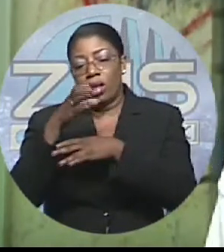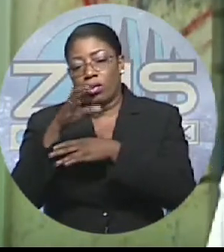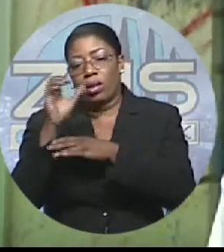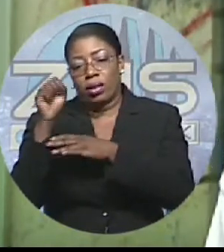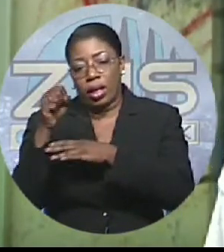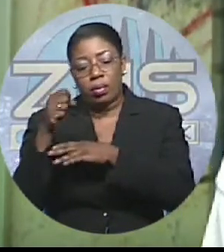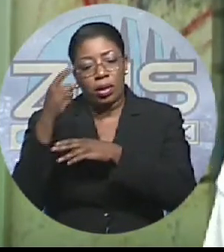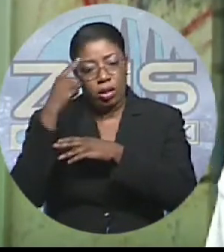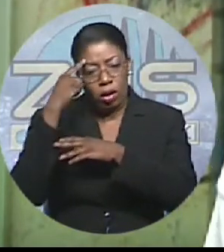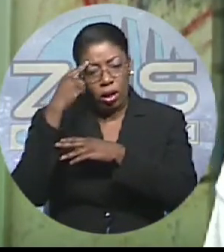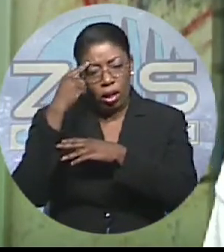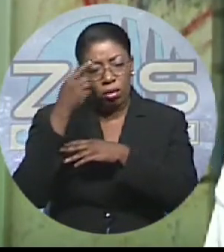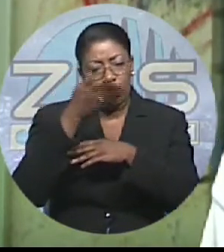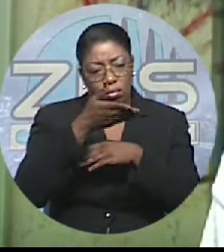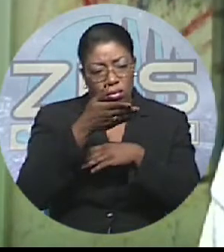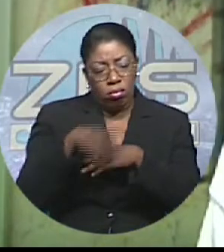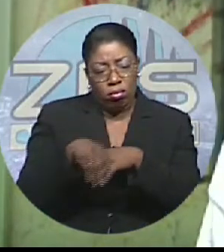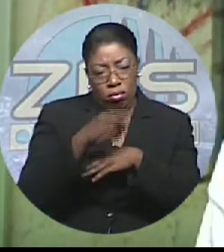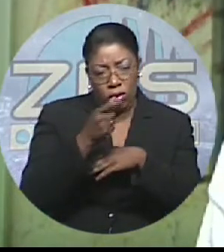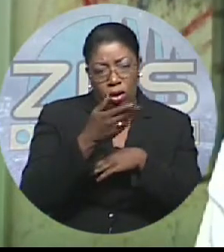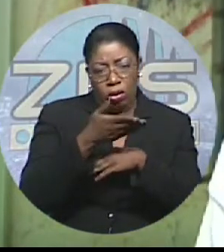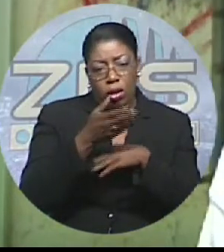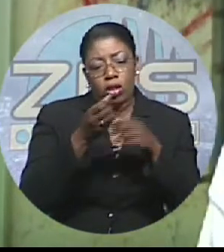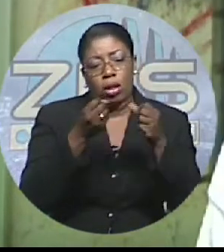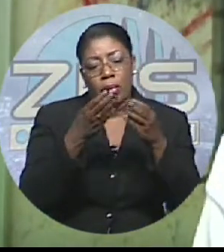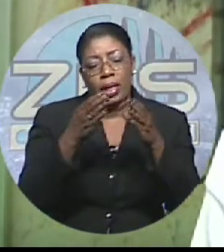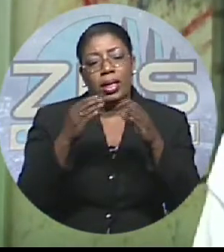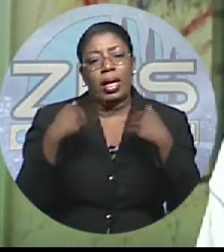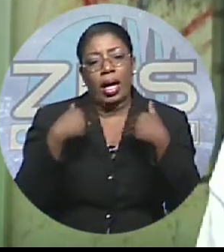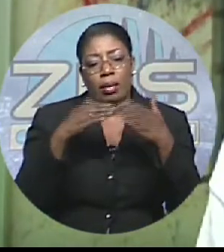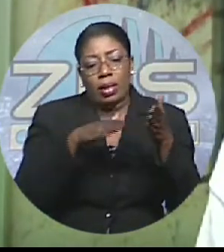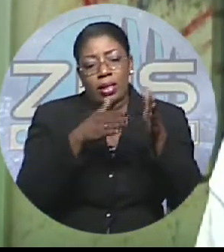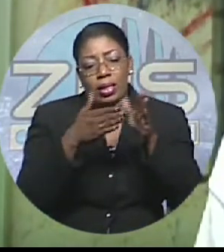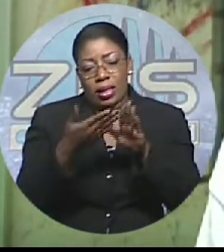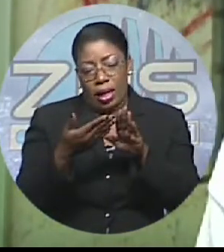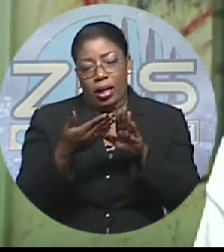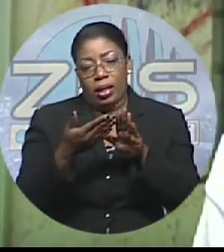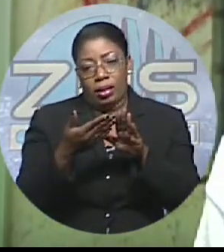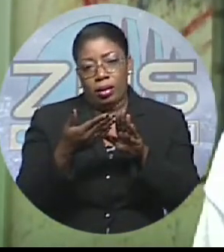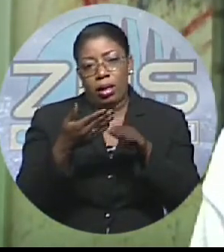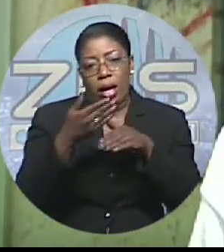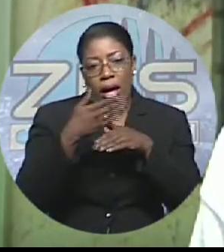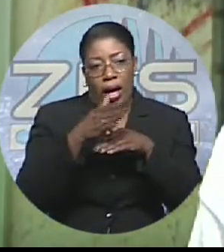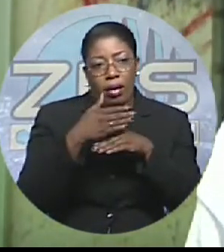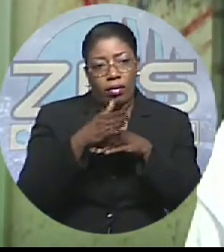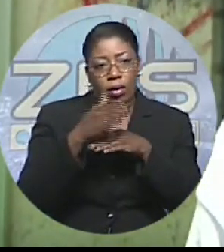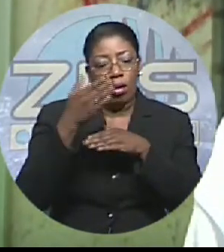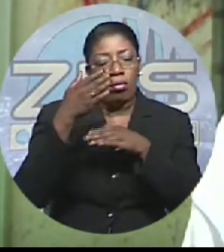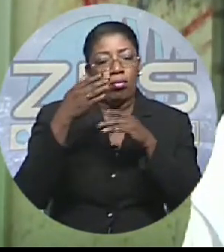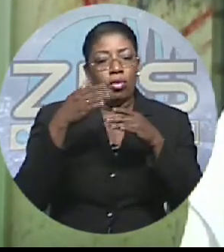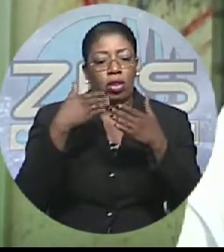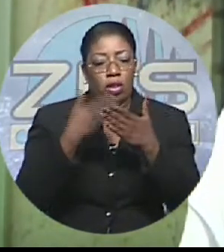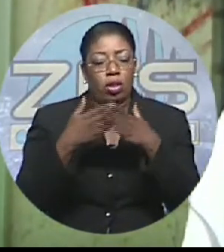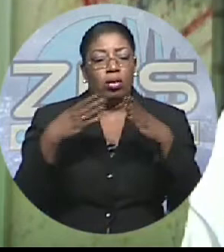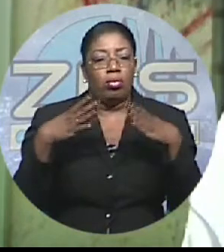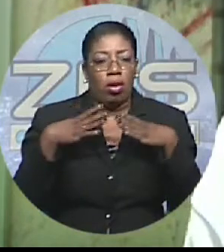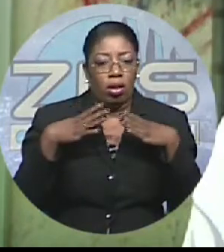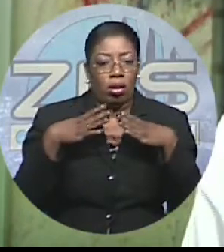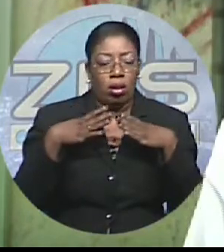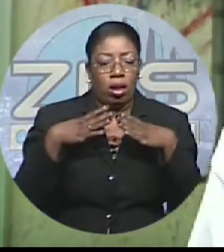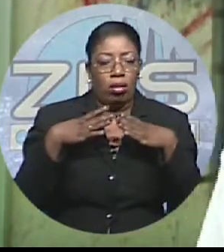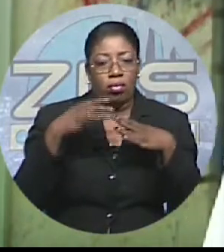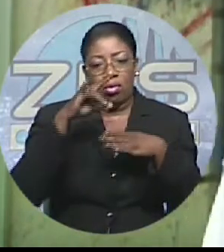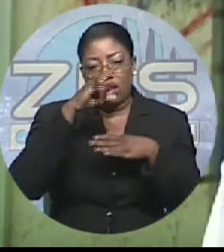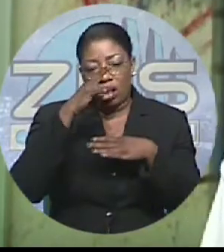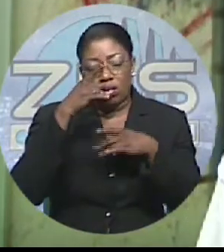thinks about the dog. We have had countless of animals died over the years by after a nice holiday, kids come in here screaming and